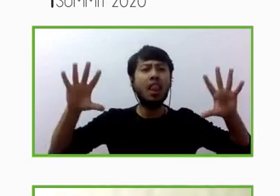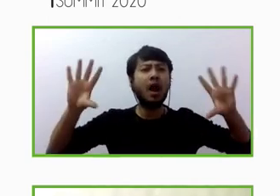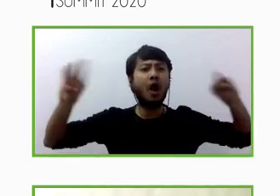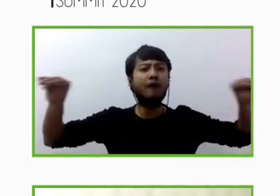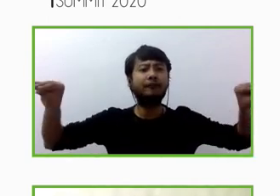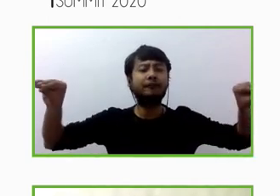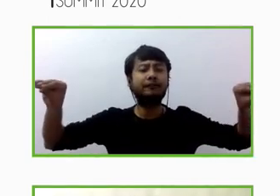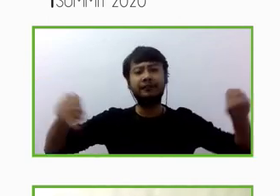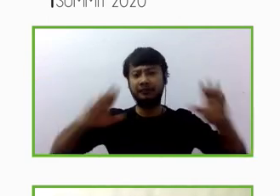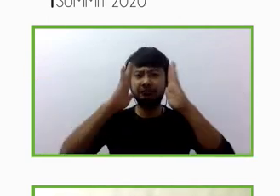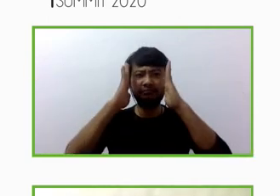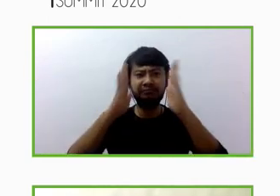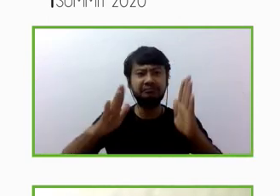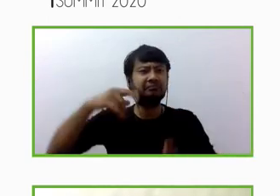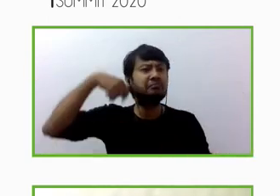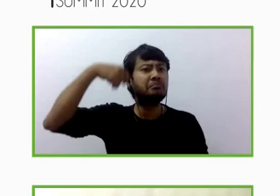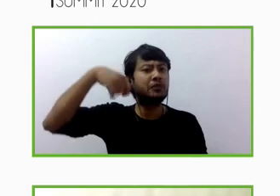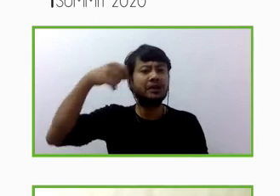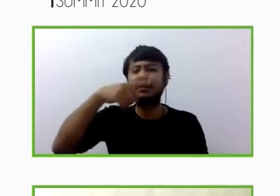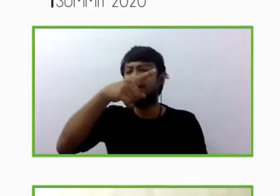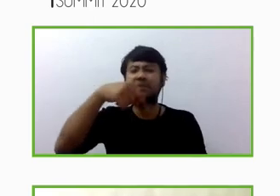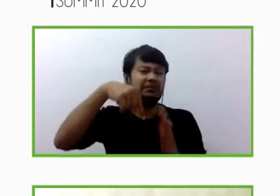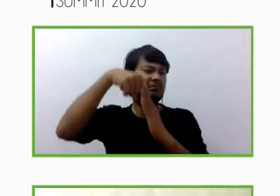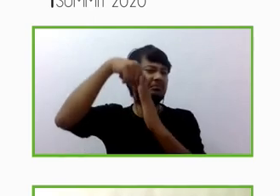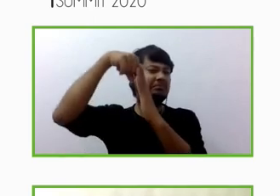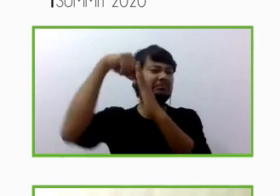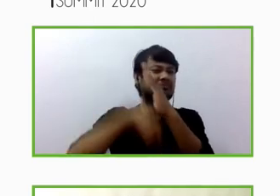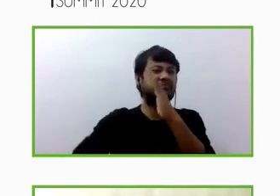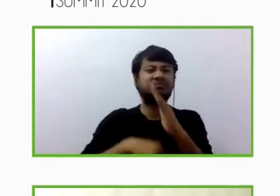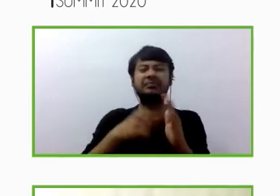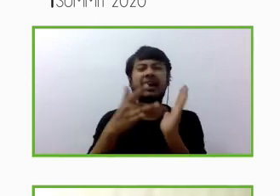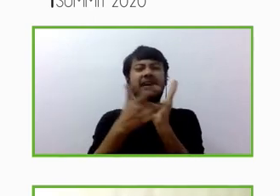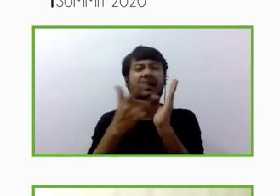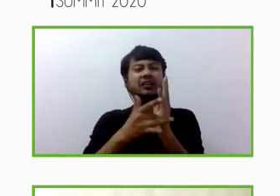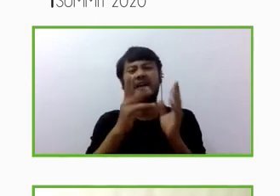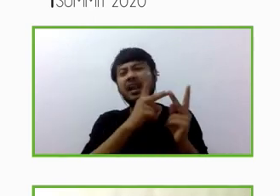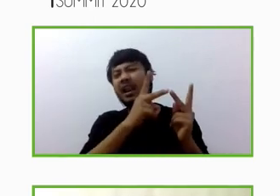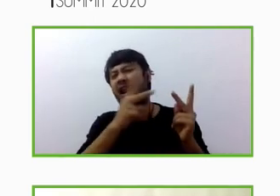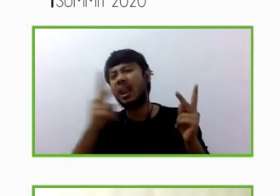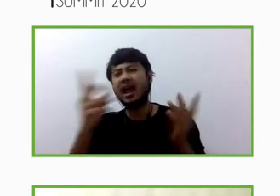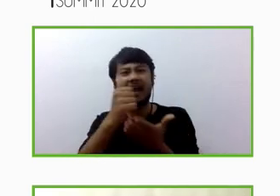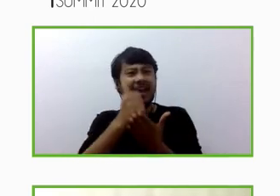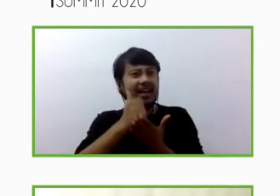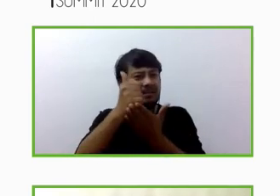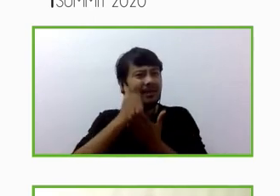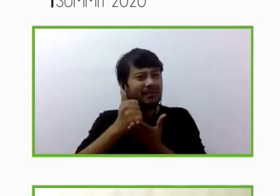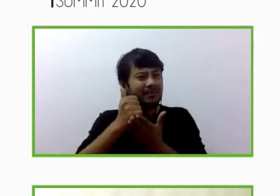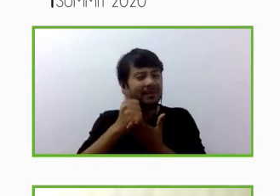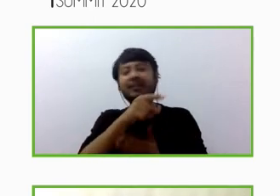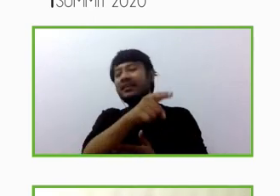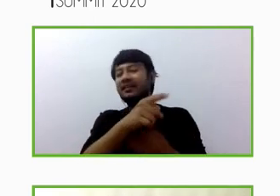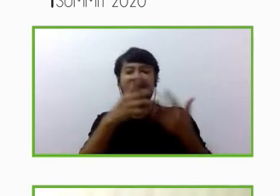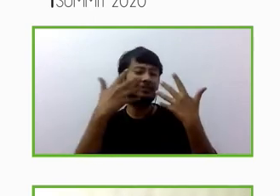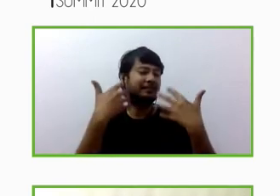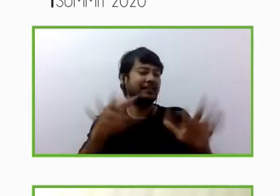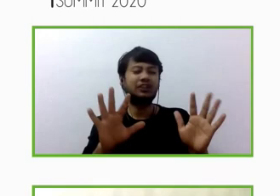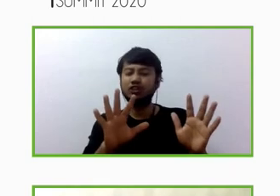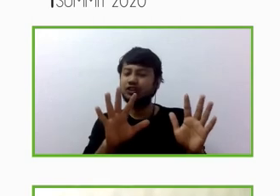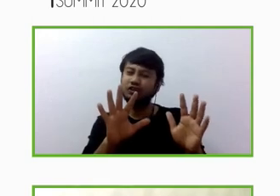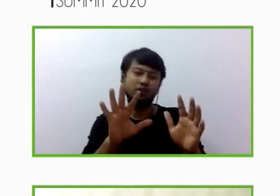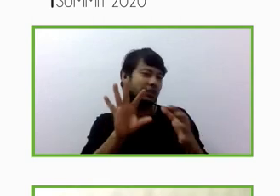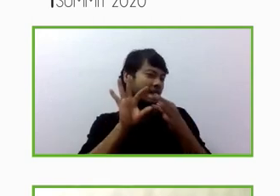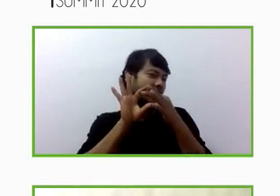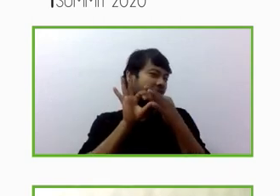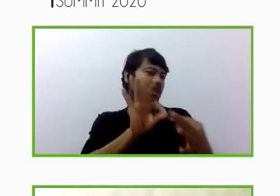She's invested heavily in all kinds of assistive technology. These same discussions, same kinds of stories could be told